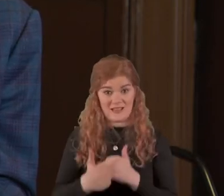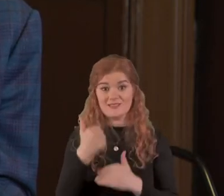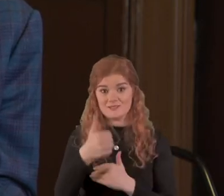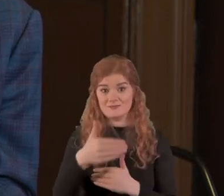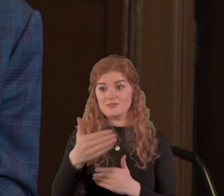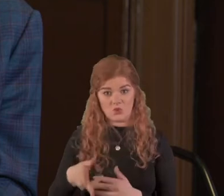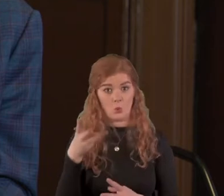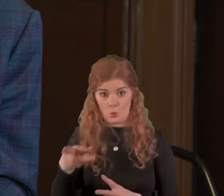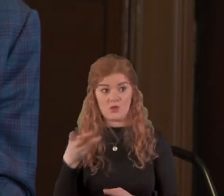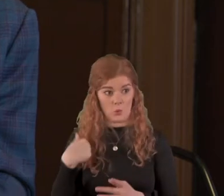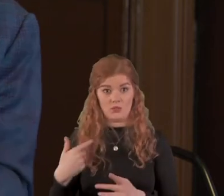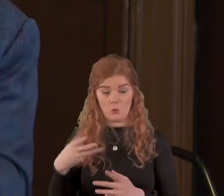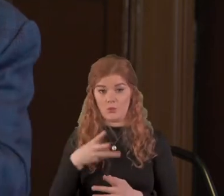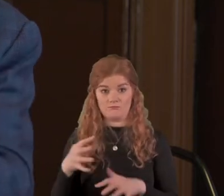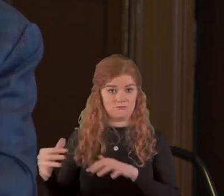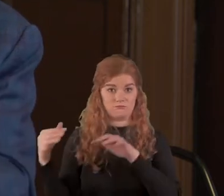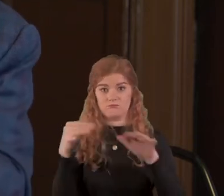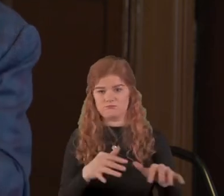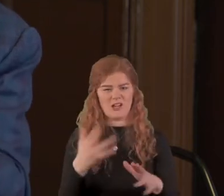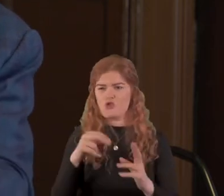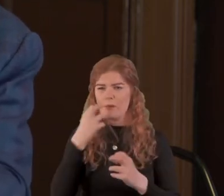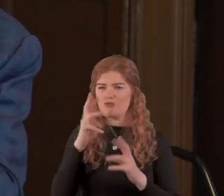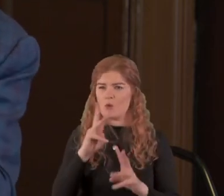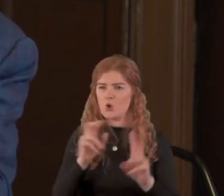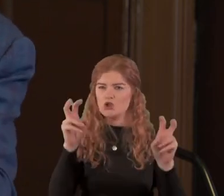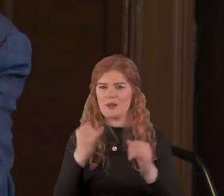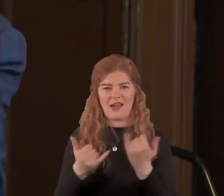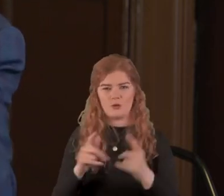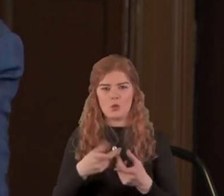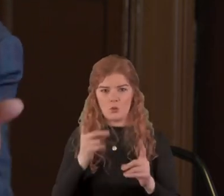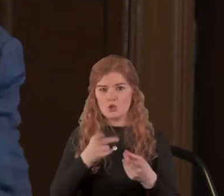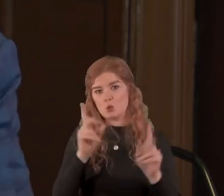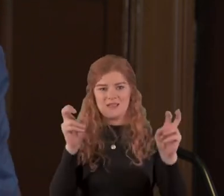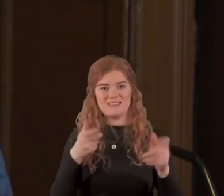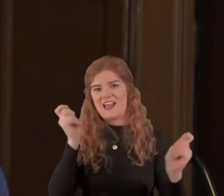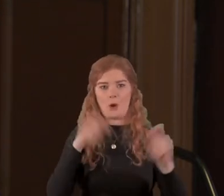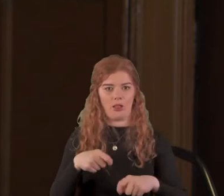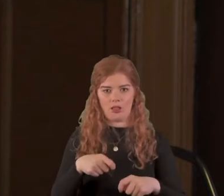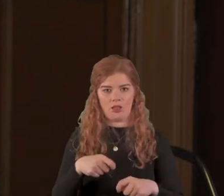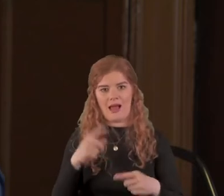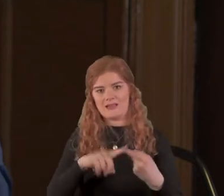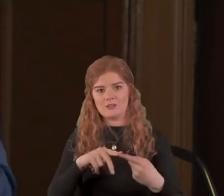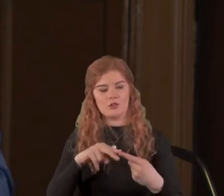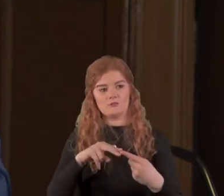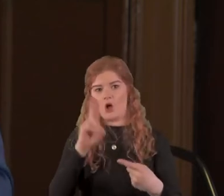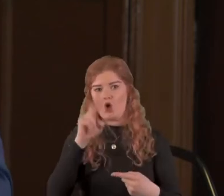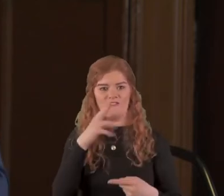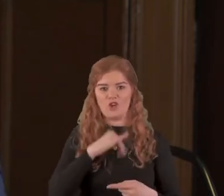going to commit ourselves, I can't remember what the expression is, but something like terrible and unremitting war, some such